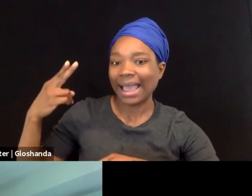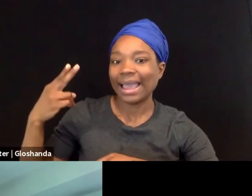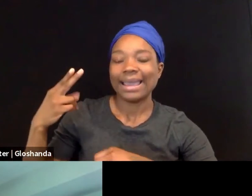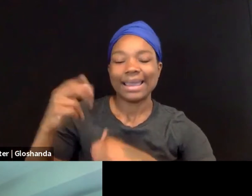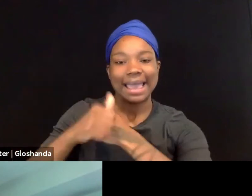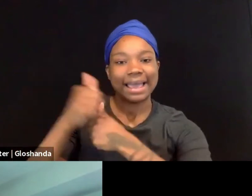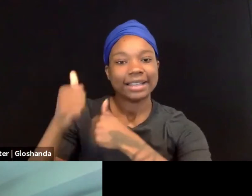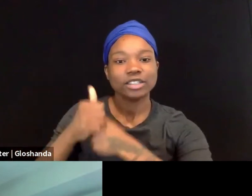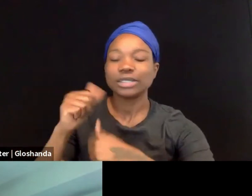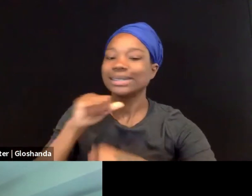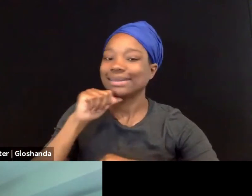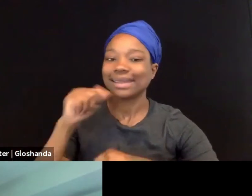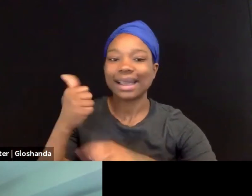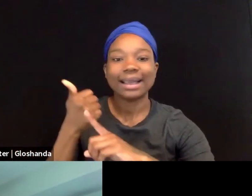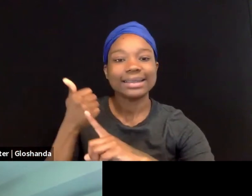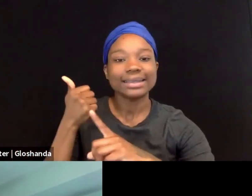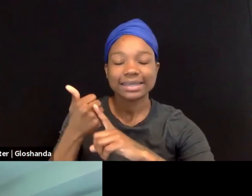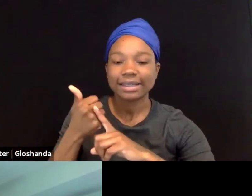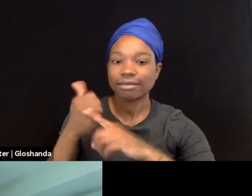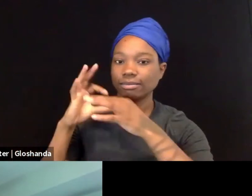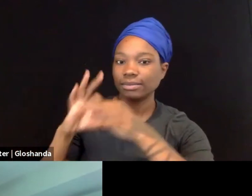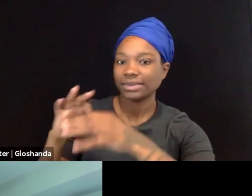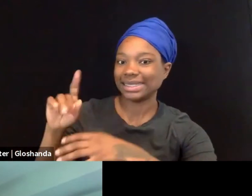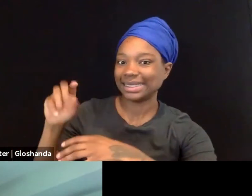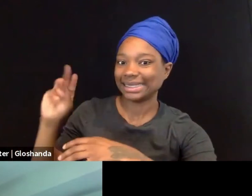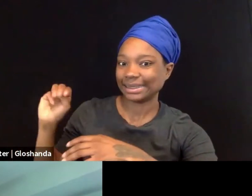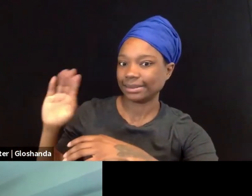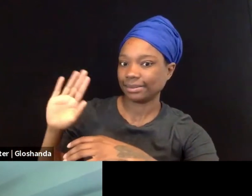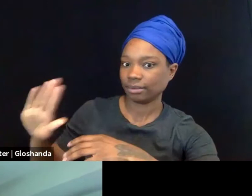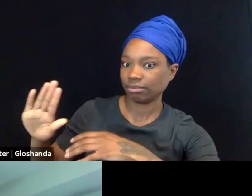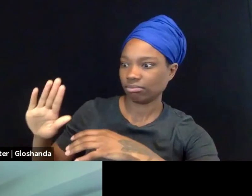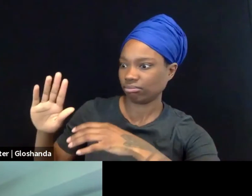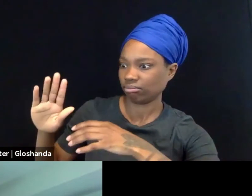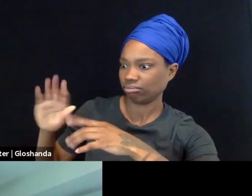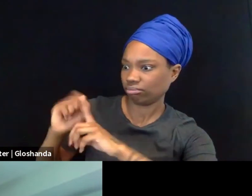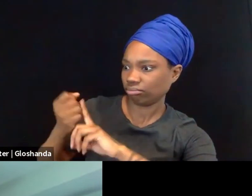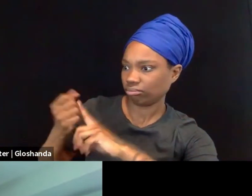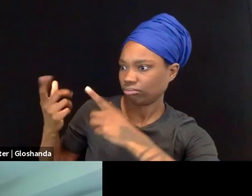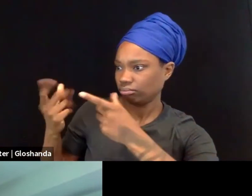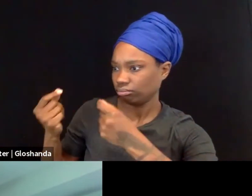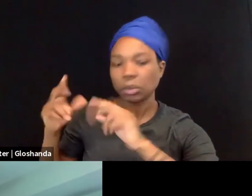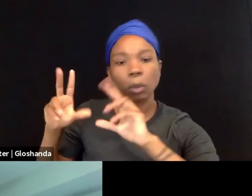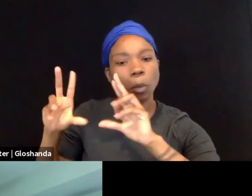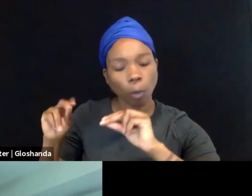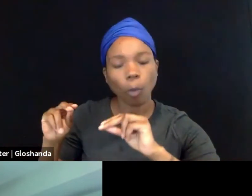or the risk of life if that dam were to fail.